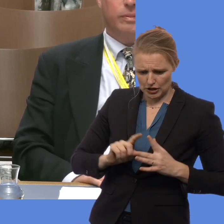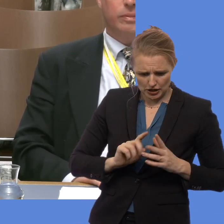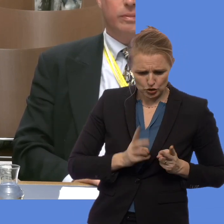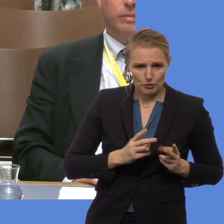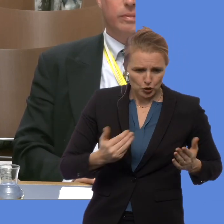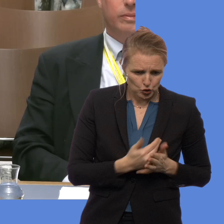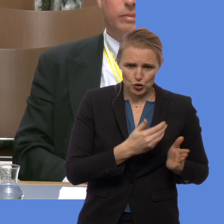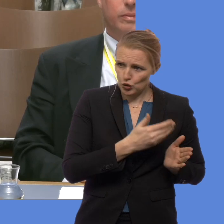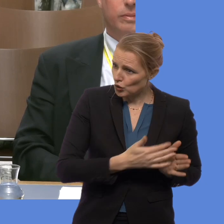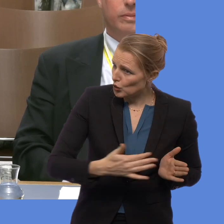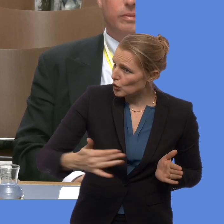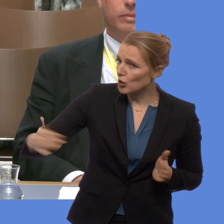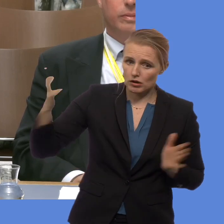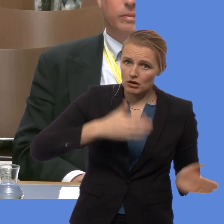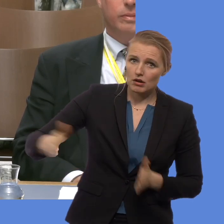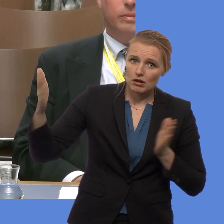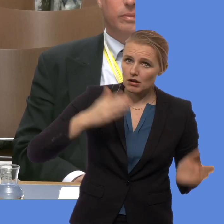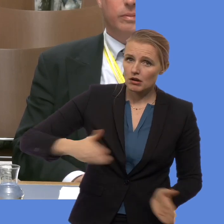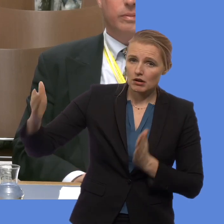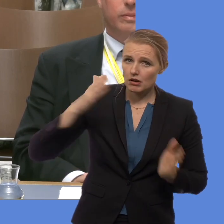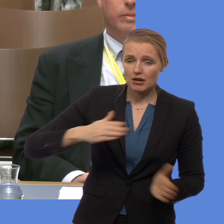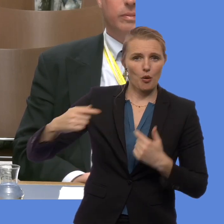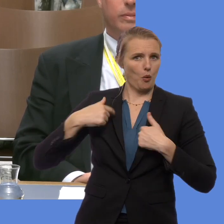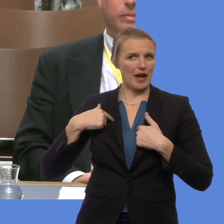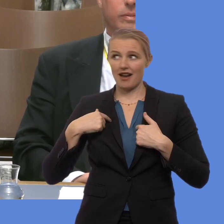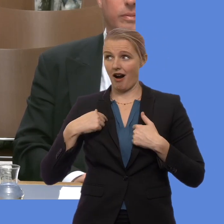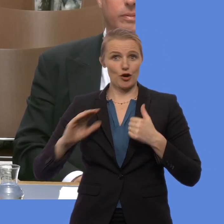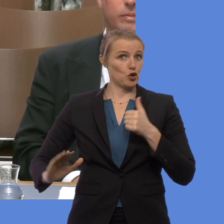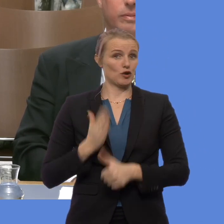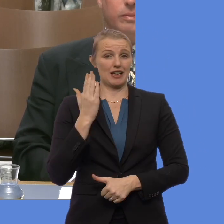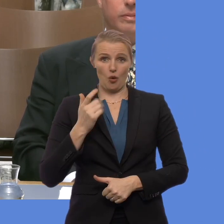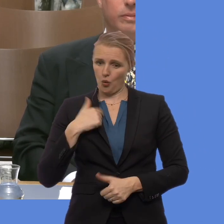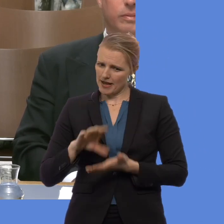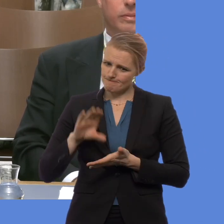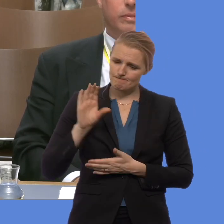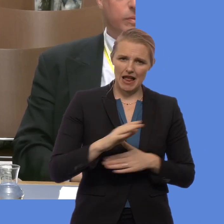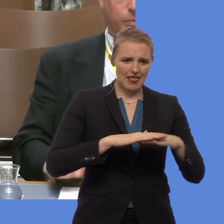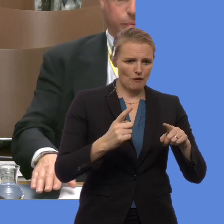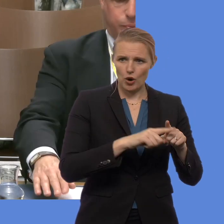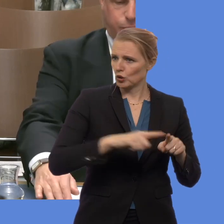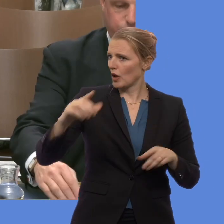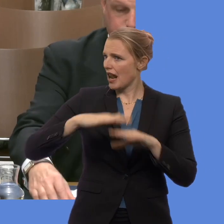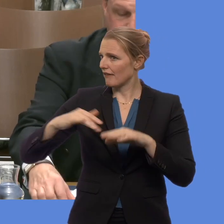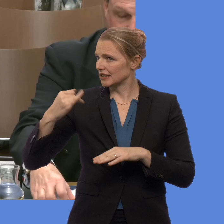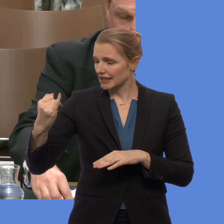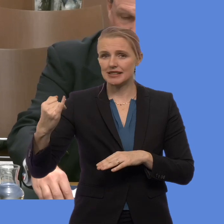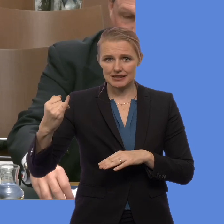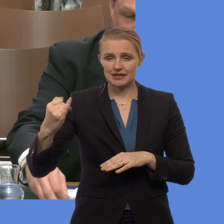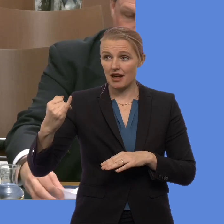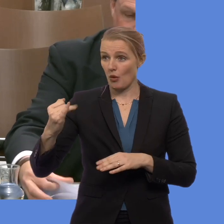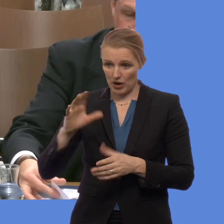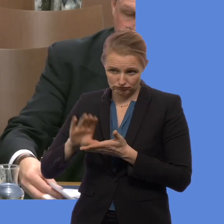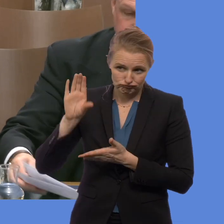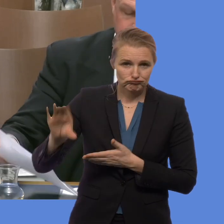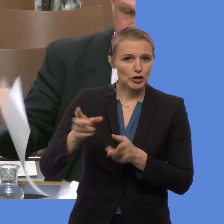unique in that point, in that we are supporting students from level 1 through to level 6 degree equivalent, and then through their interpreter training